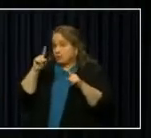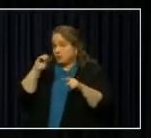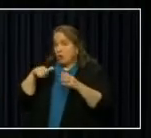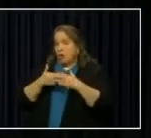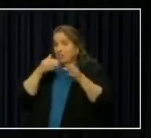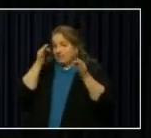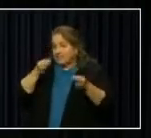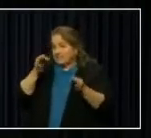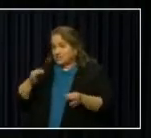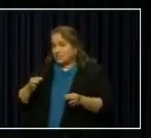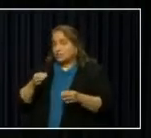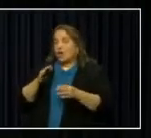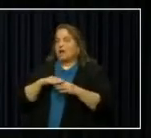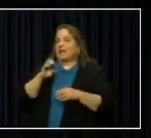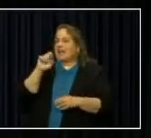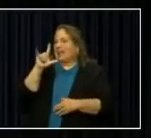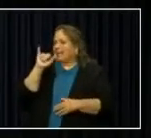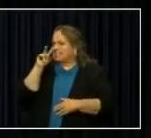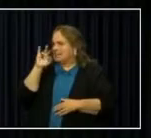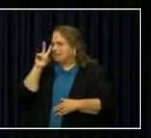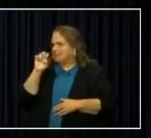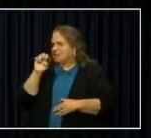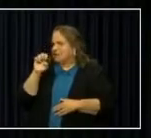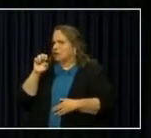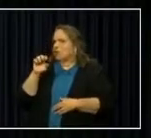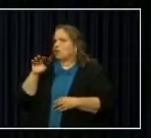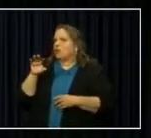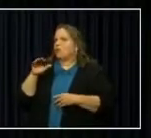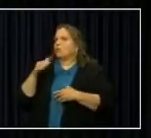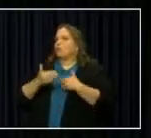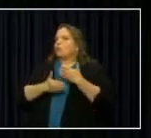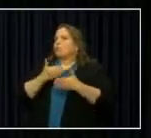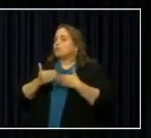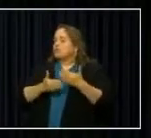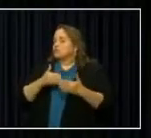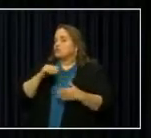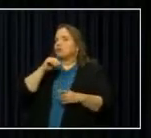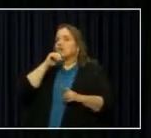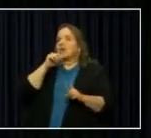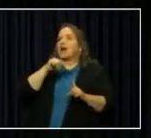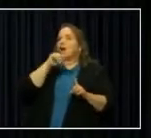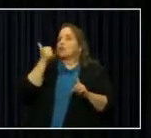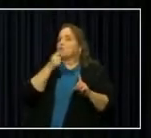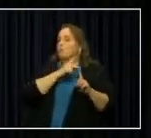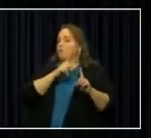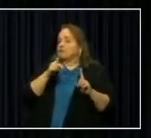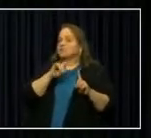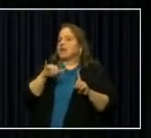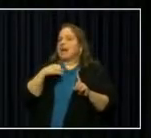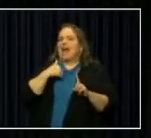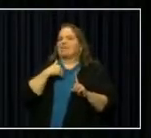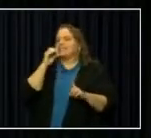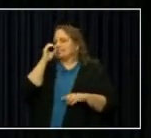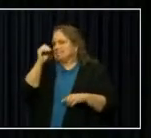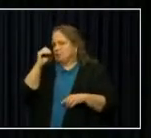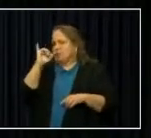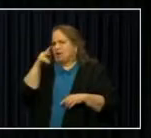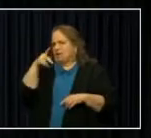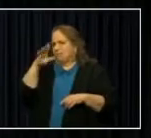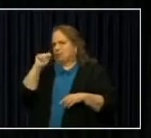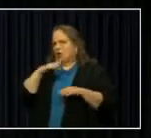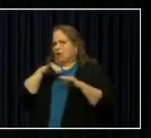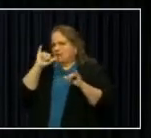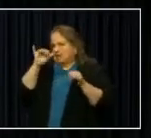is an elective procedure or not are made by the healthcare professionals. I've had zero input on those